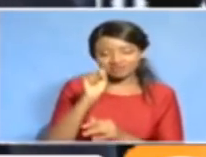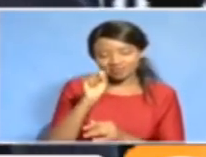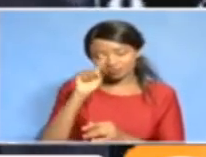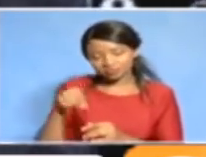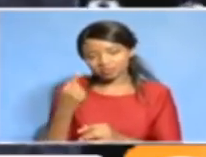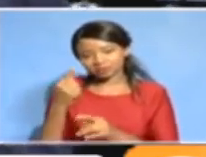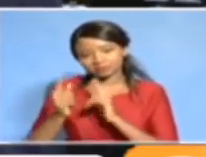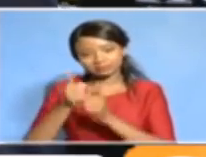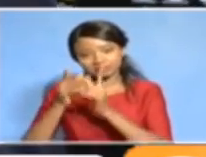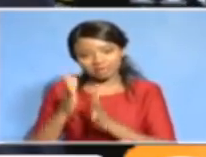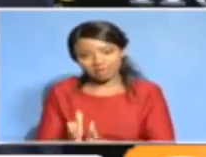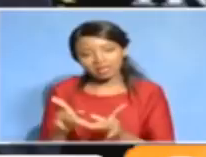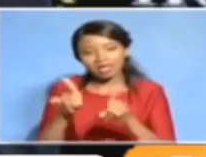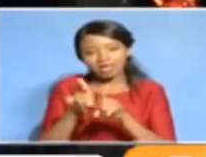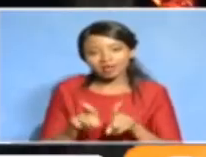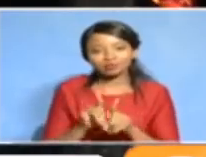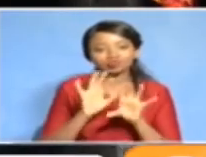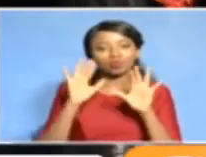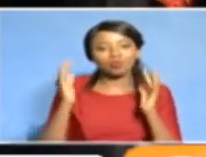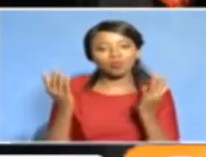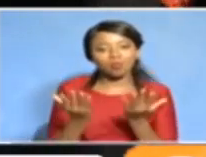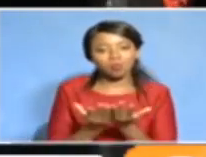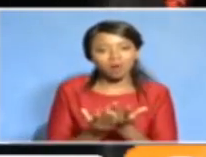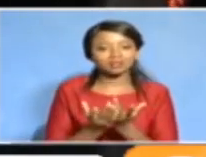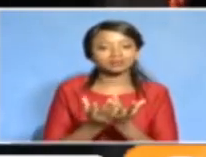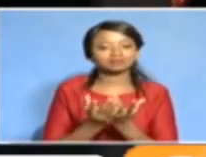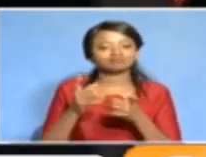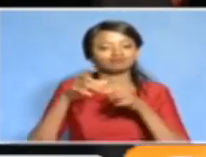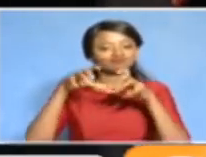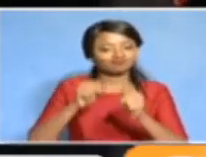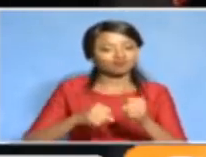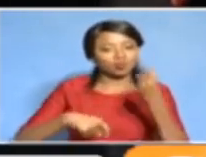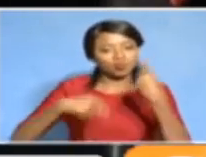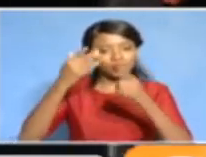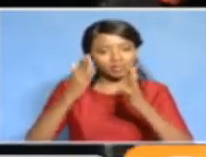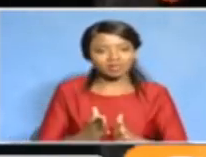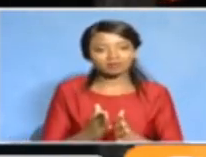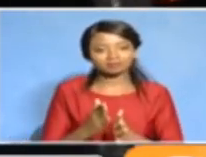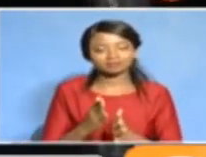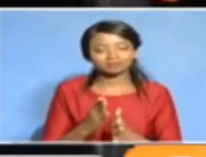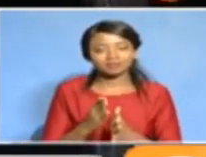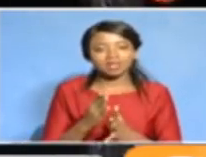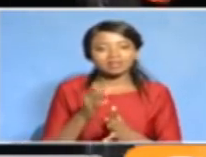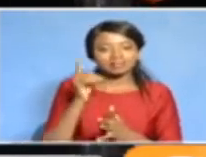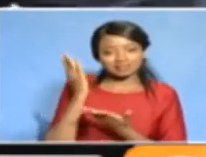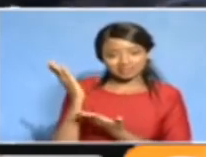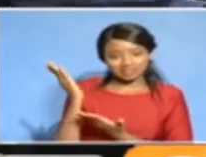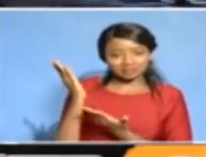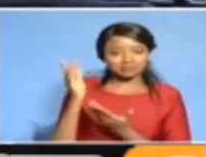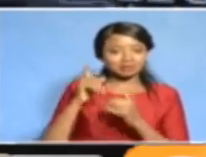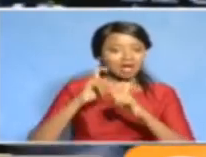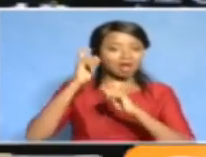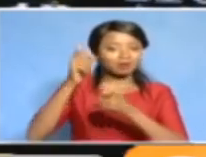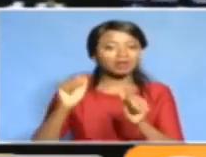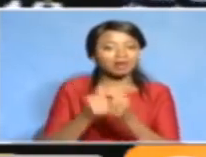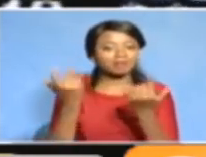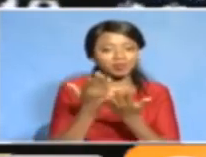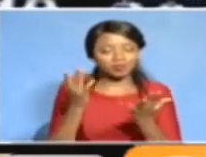runner Helen Obiri, and world record holder the 3,000 meters steeplechase Beatrice Chepkoech. The SOYA Awards will be held in Mombasa